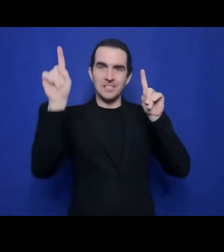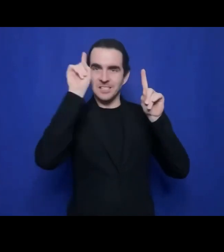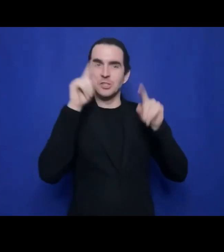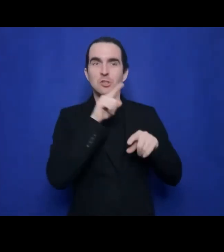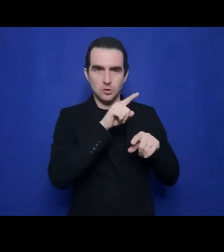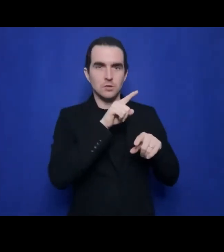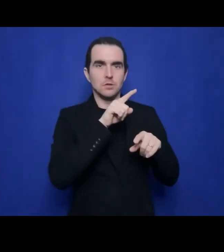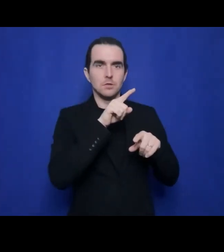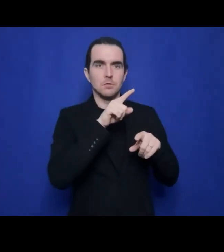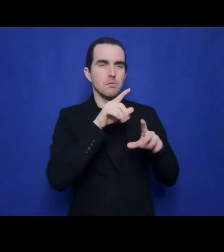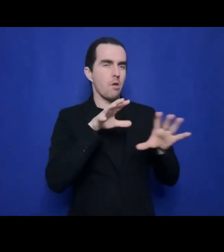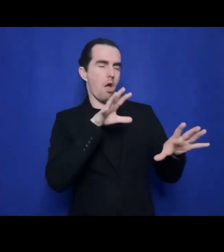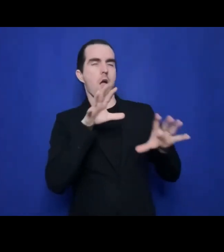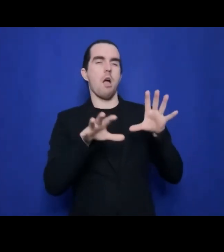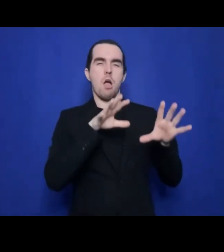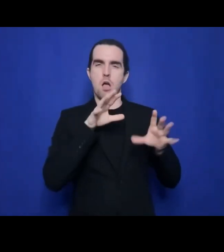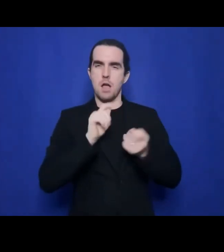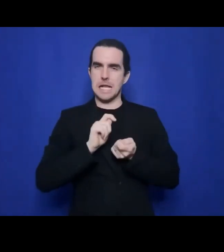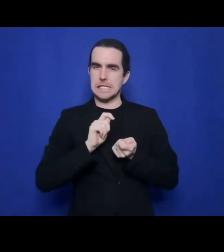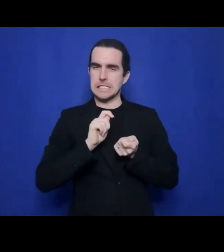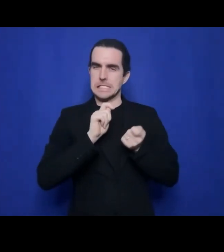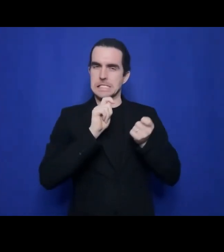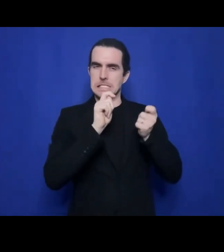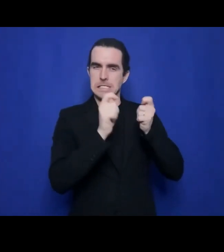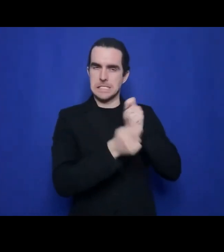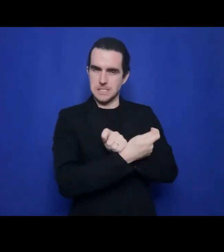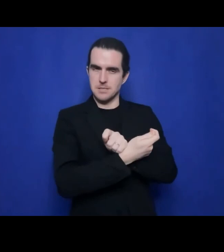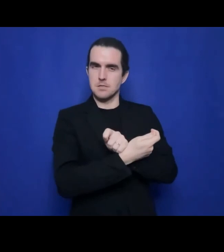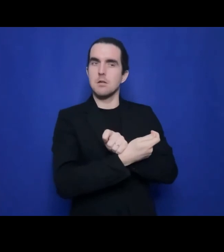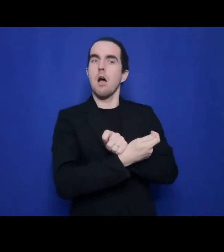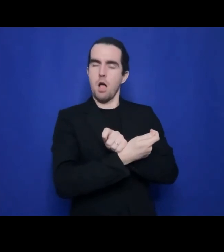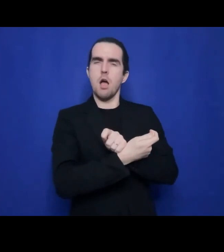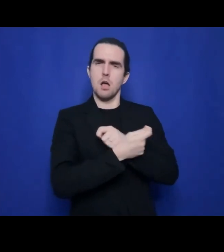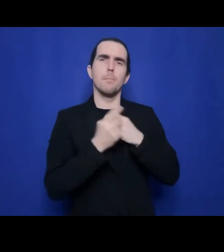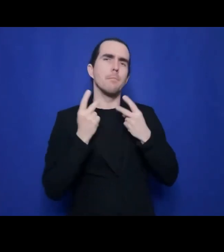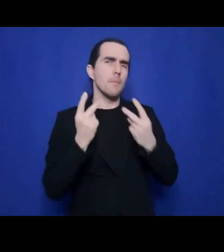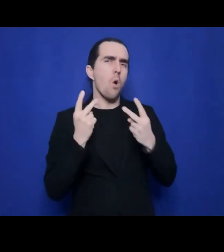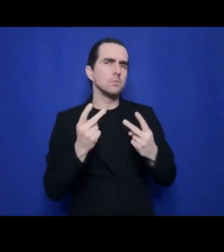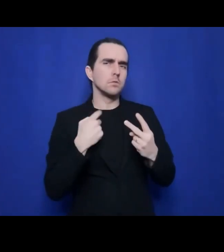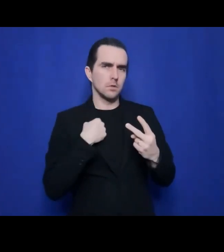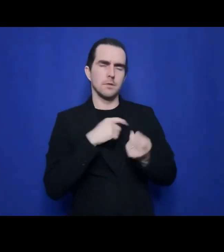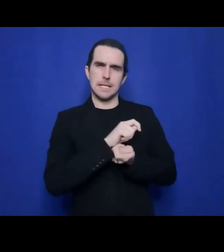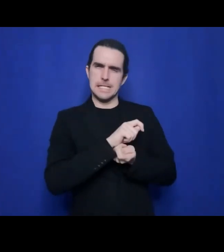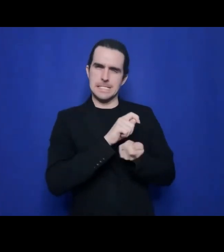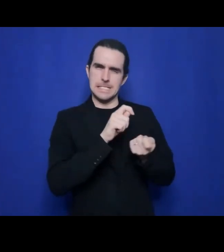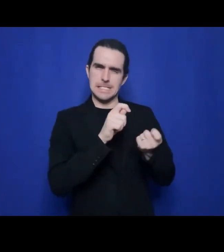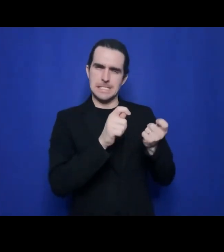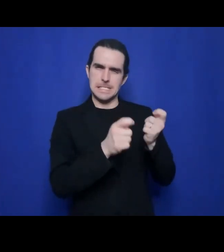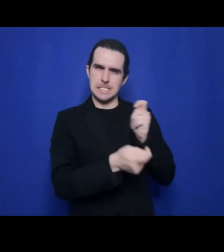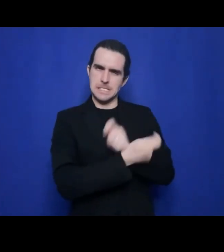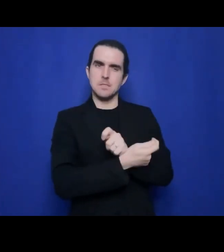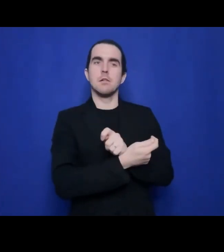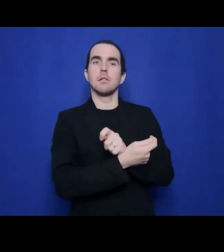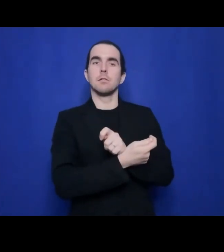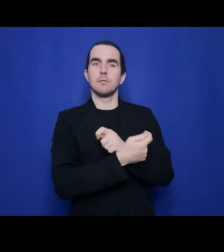was in these blind schools, one, the education wasn't up to par with, say, my sister and my cousins who all went